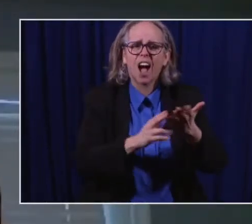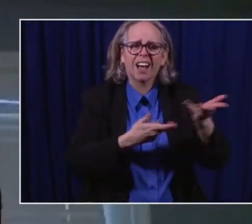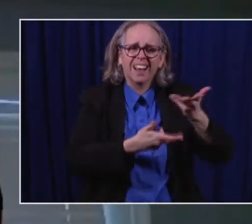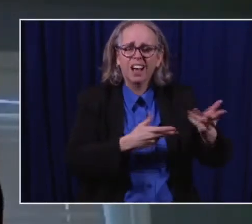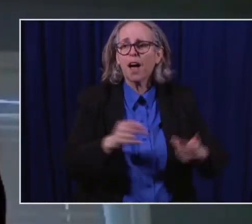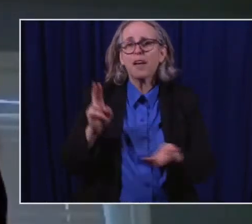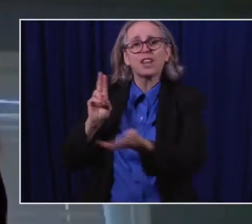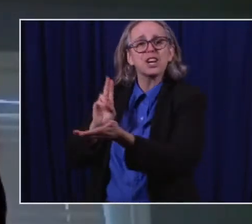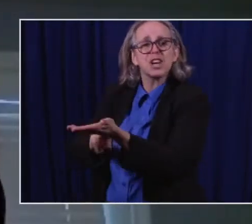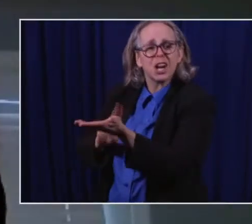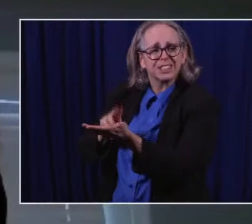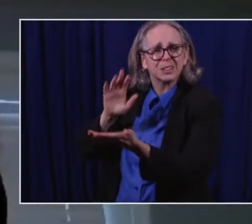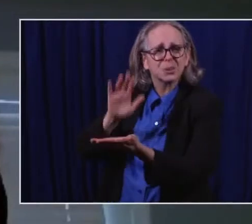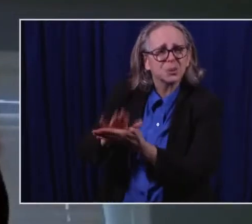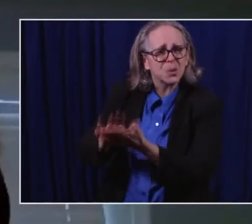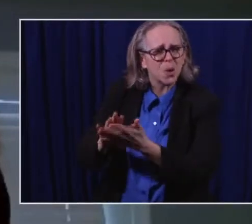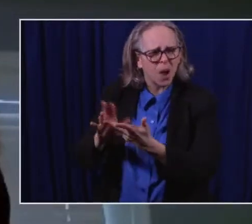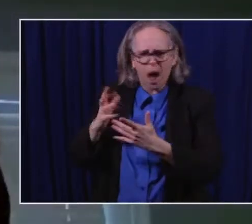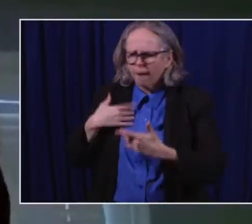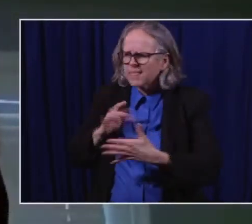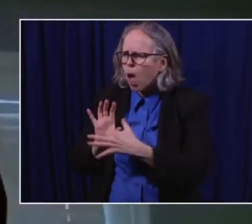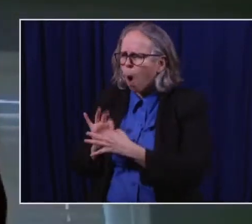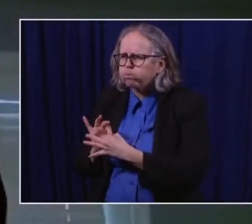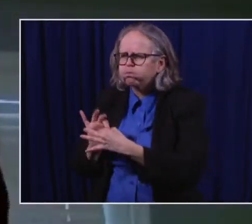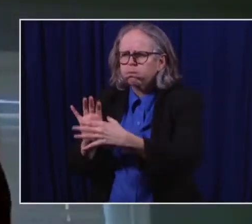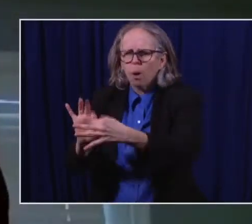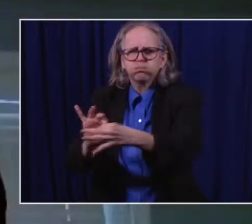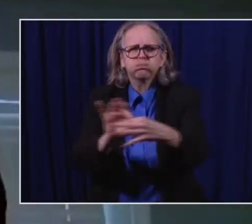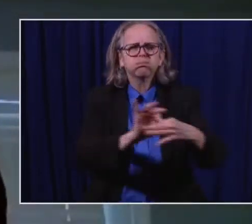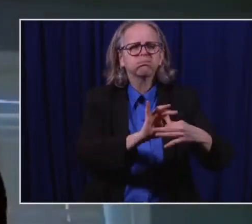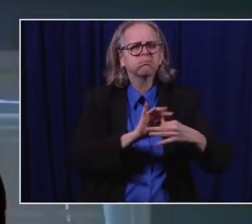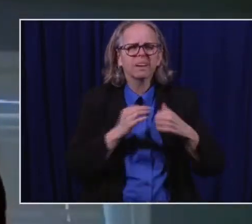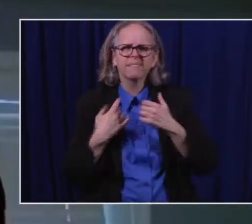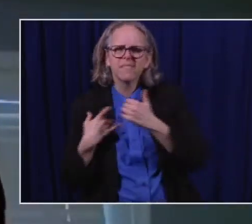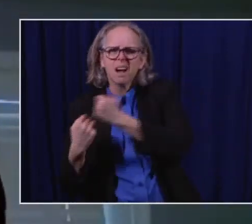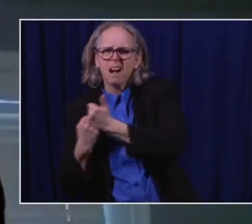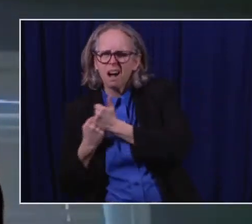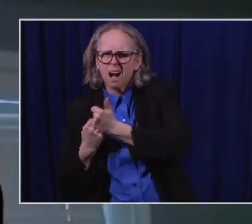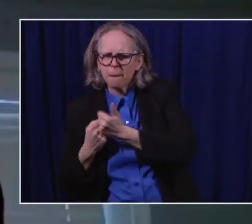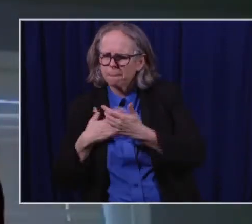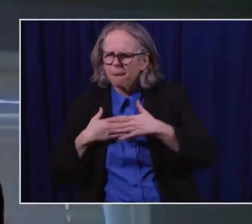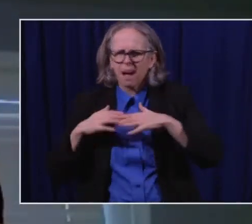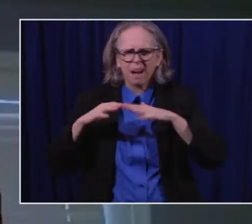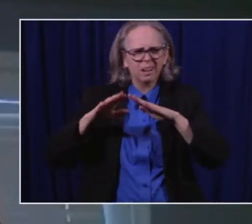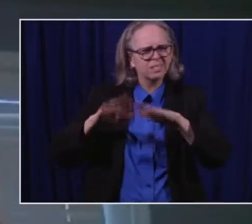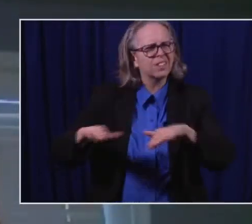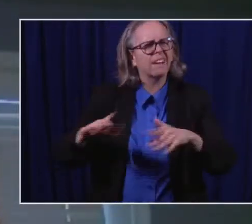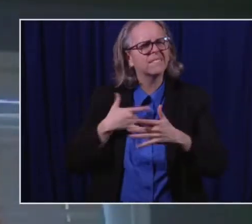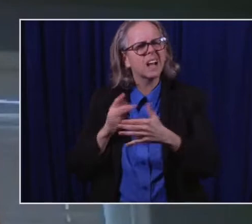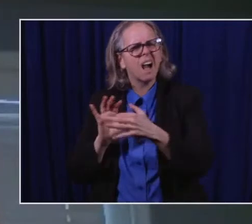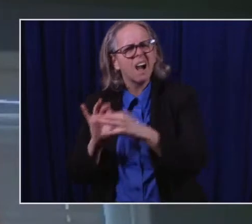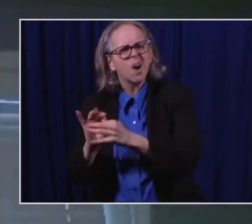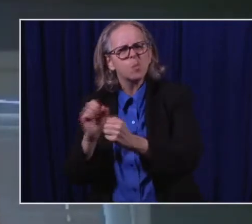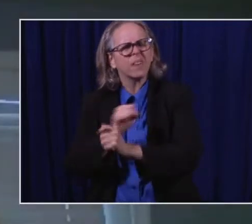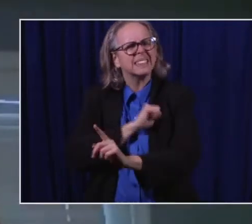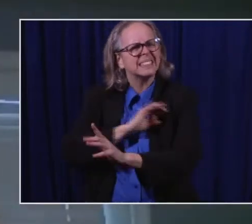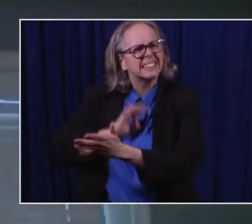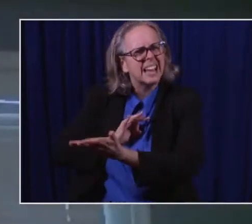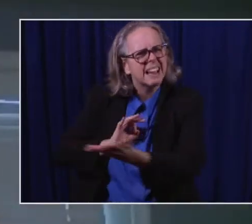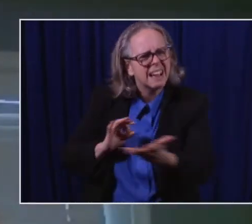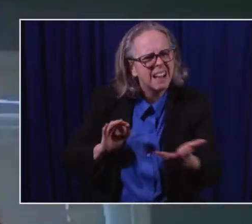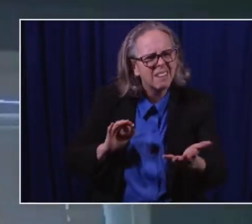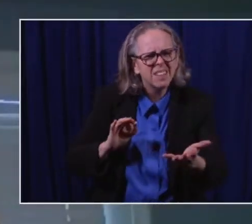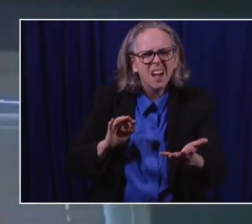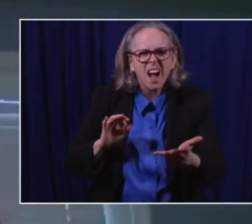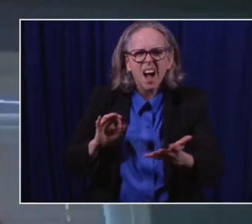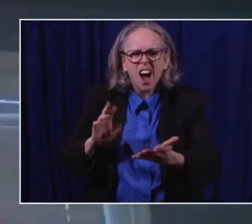that in my own kids' experience and how they connected with the whole staff from preschool to high school. Miss Barb, the cook, and Mr.